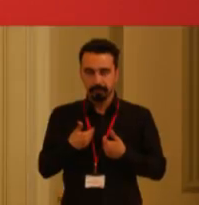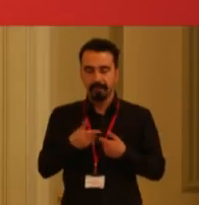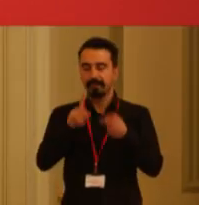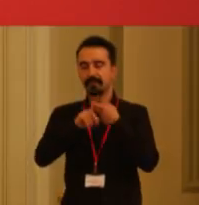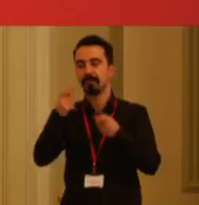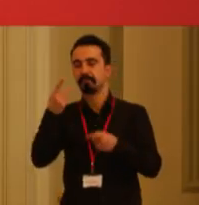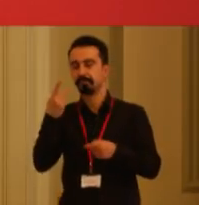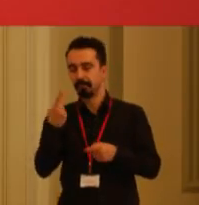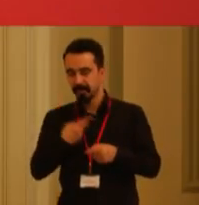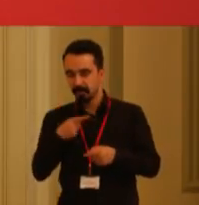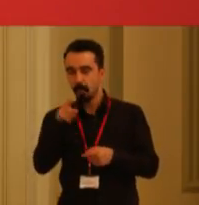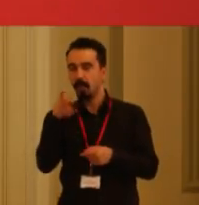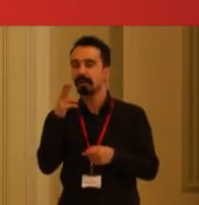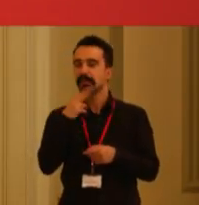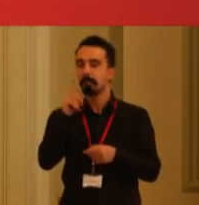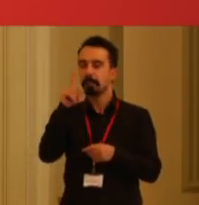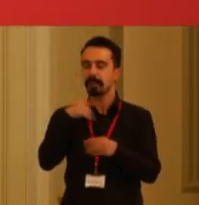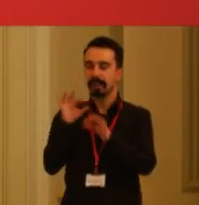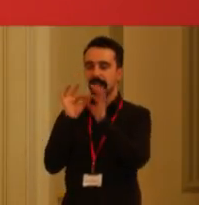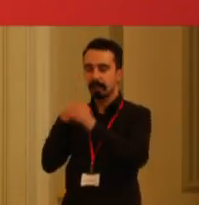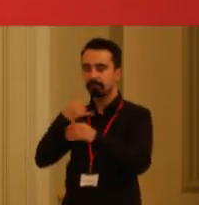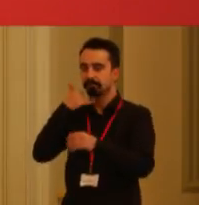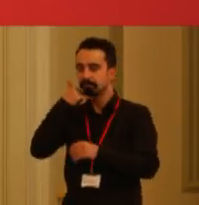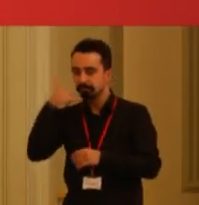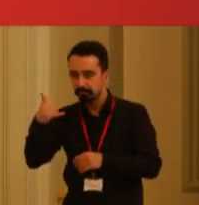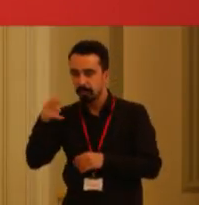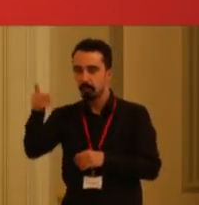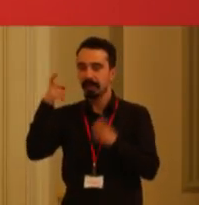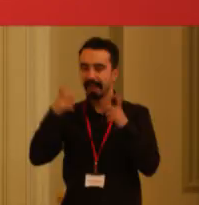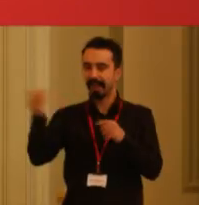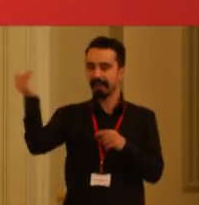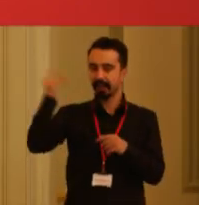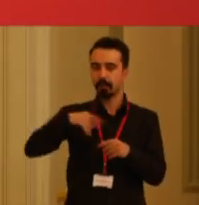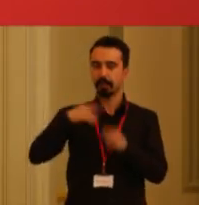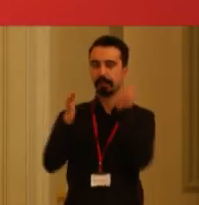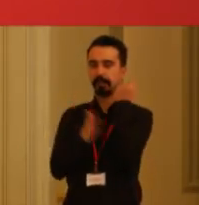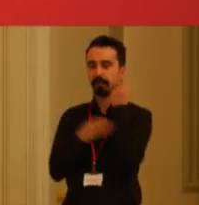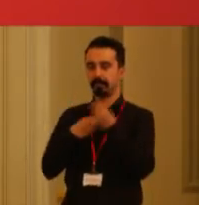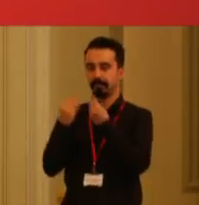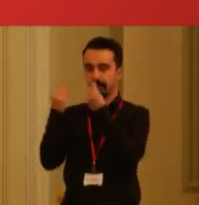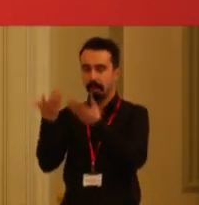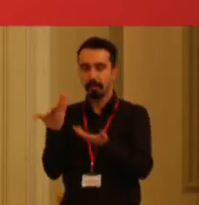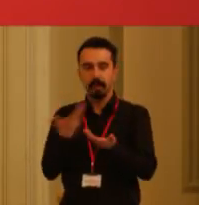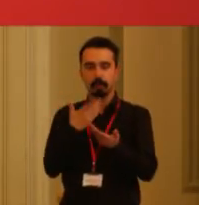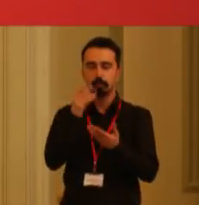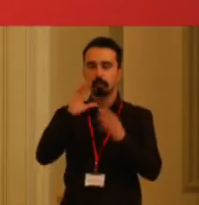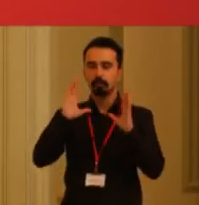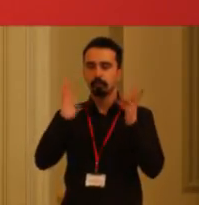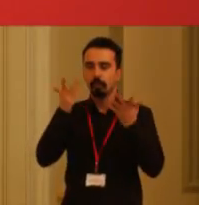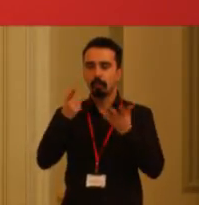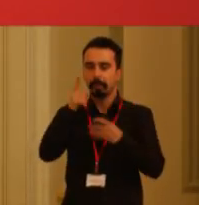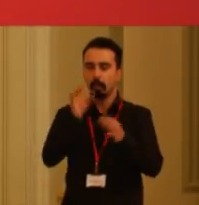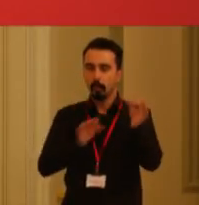so very rough and tough. It's like we managed to connect her and we helped her come over